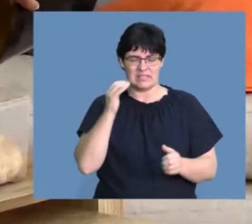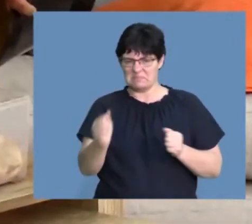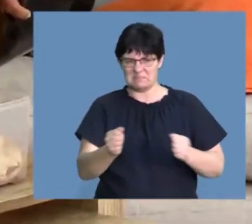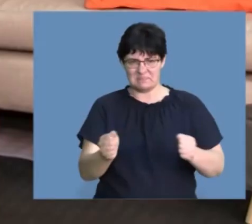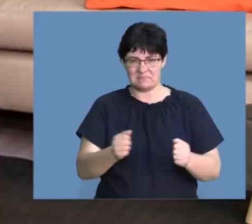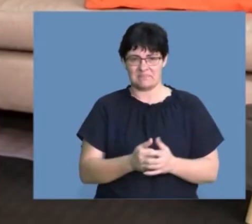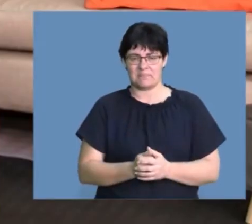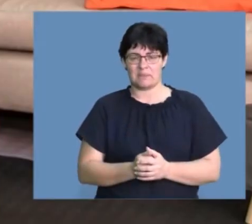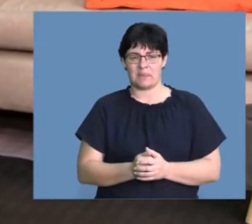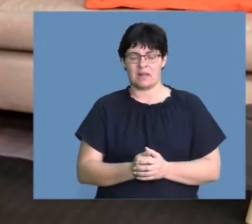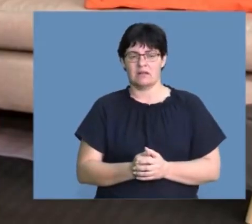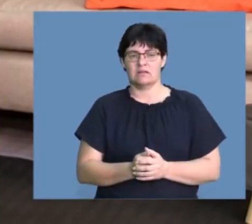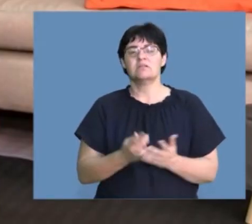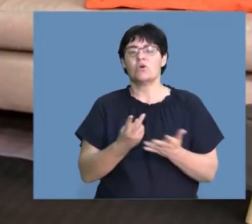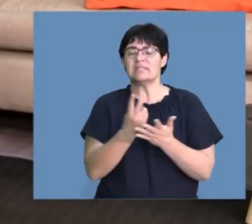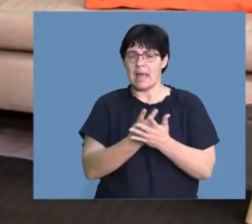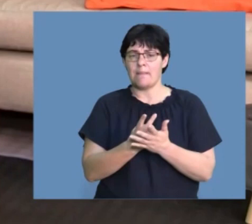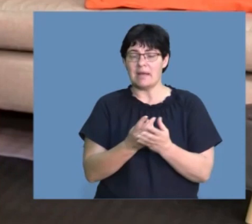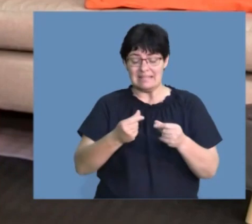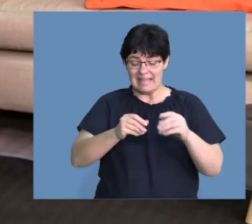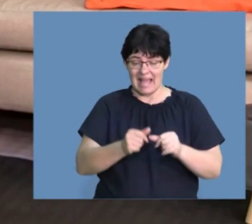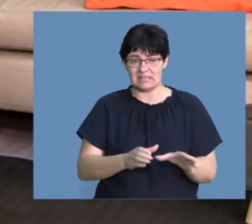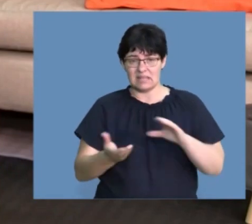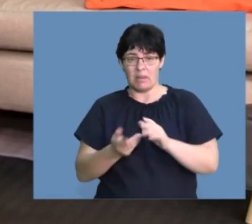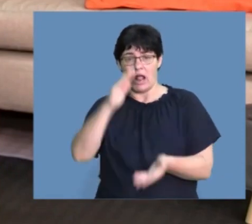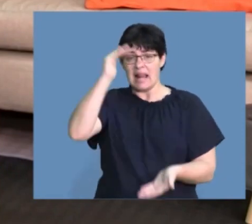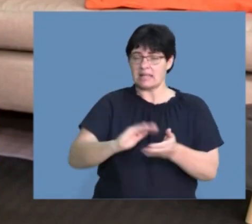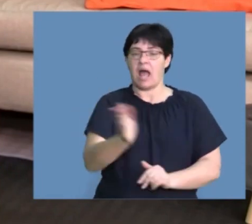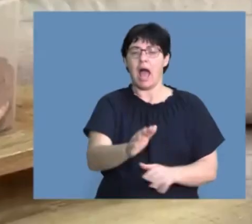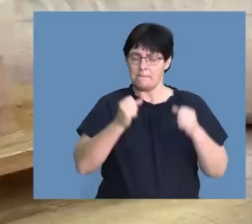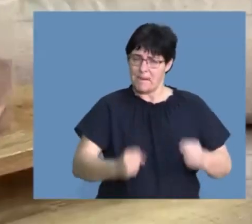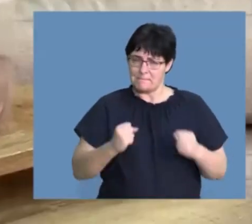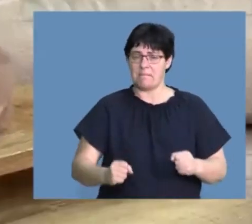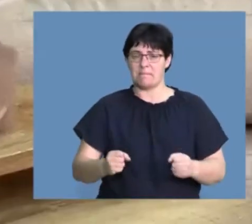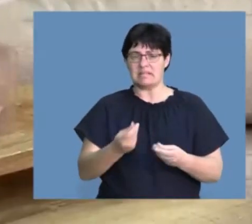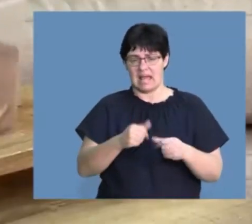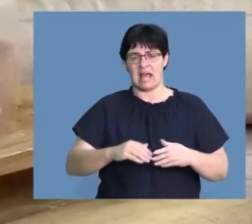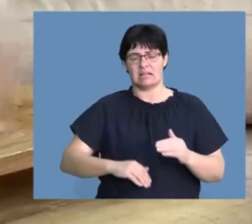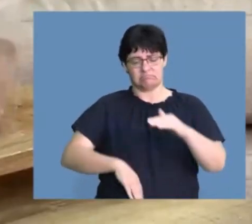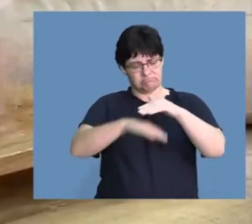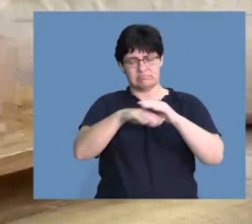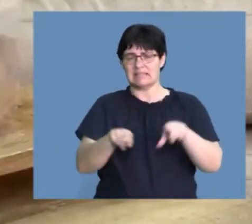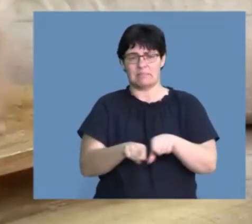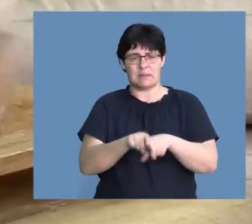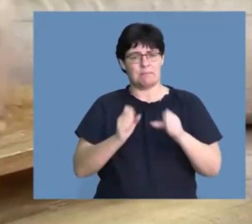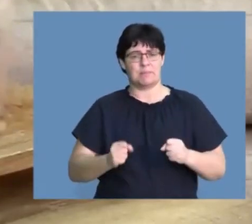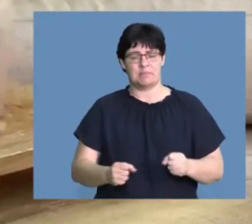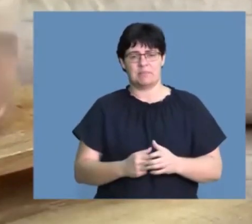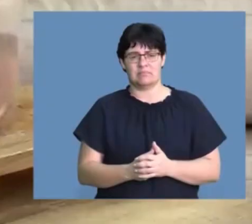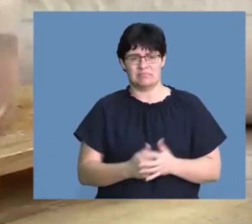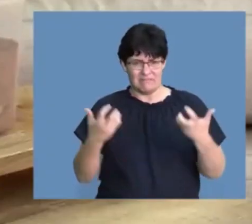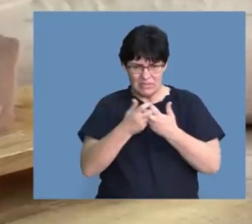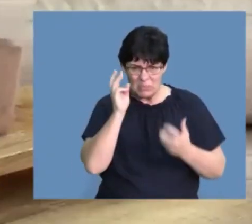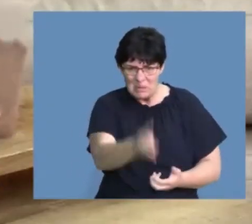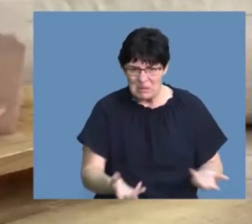right. So it's the same amount of sand, guys. We didn't change it. Okay, so let's keep on going. Is this going to